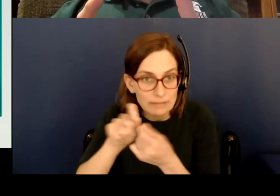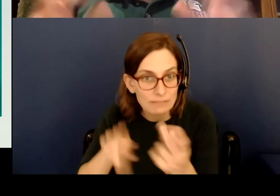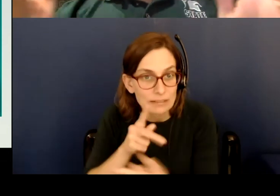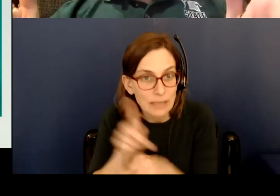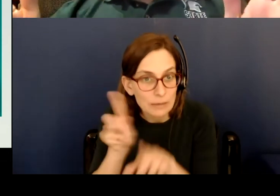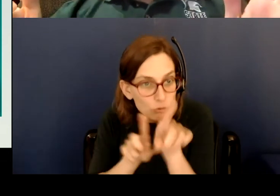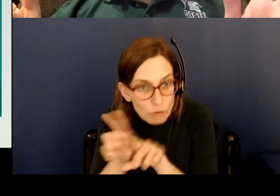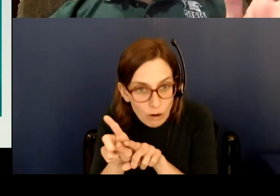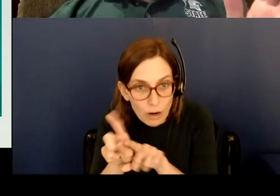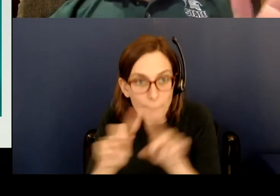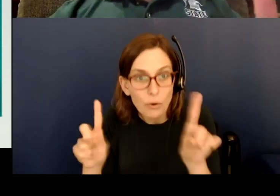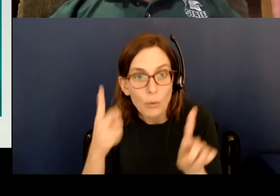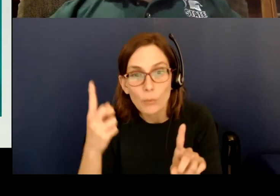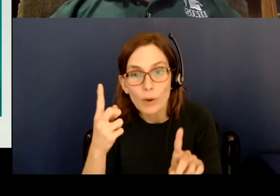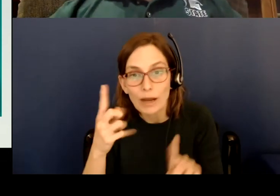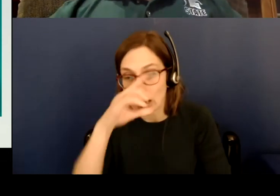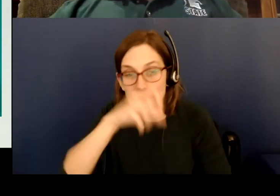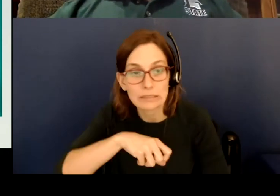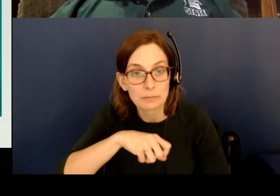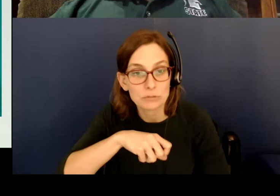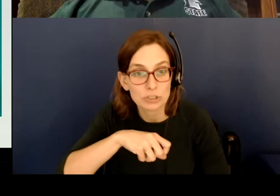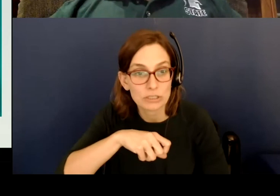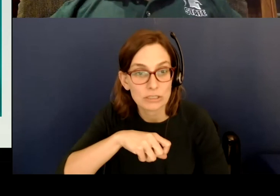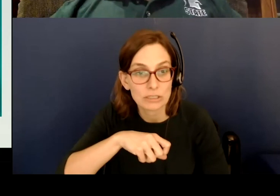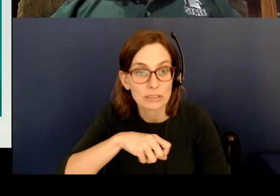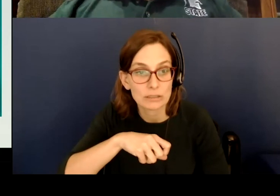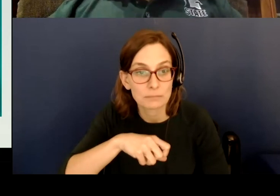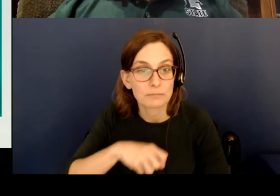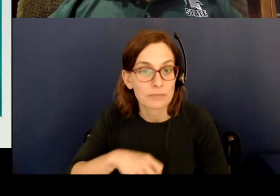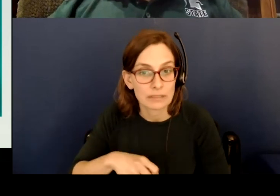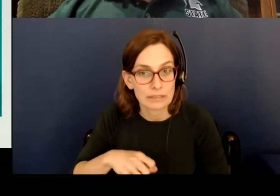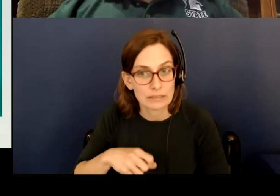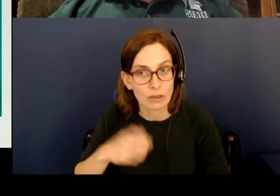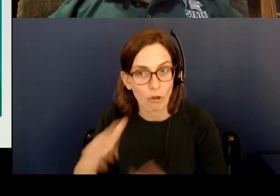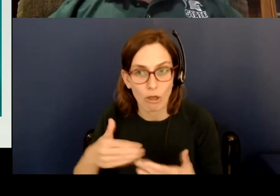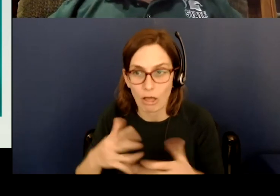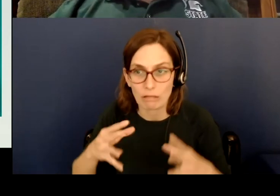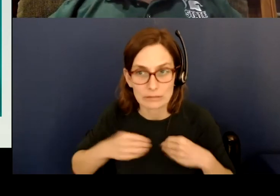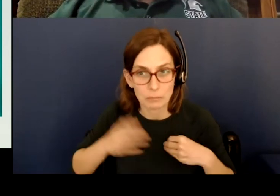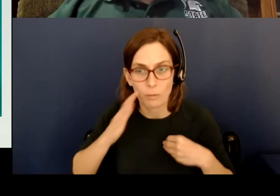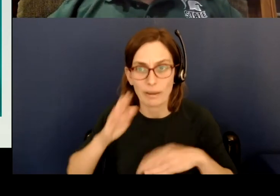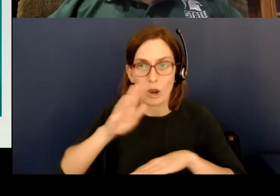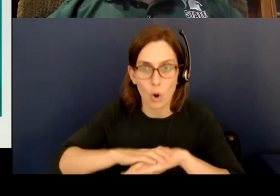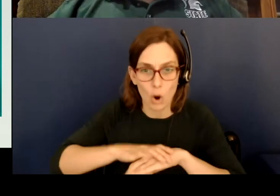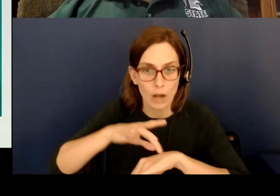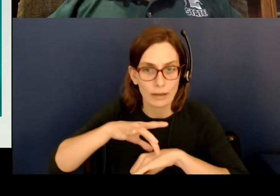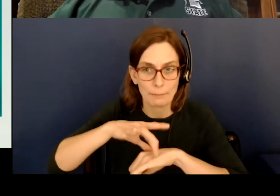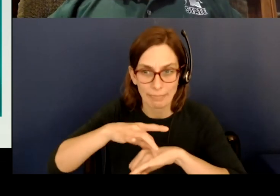assumption that everyone accepts is that you need to be on a planet. This isn't going to be in a gas